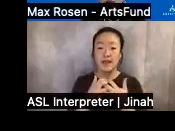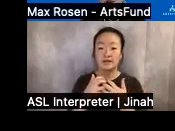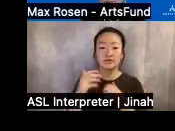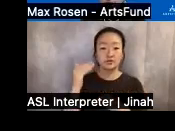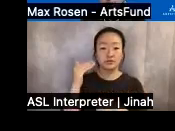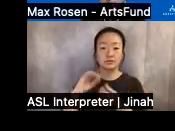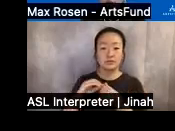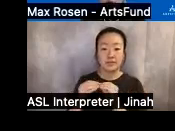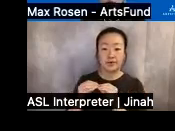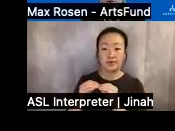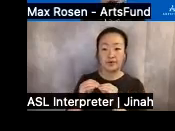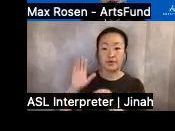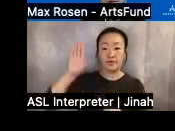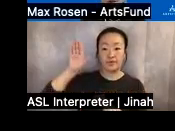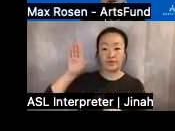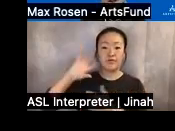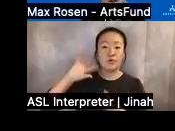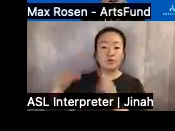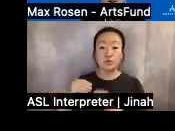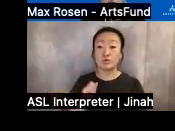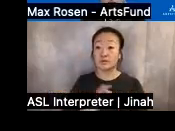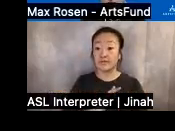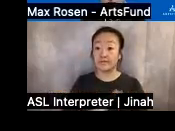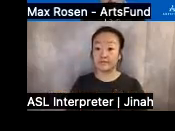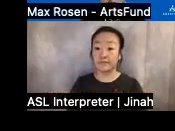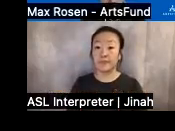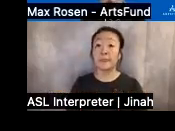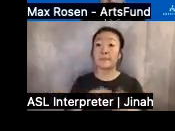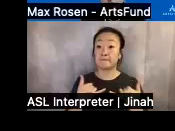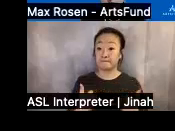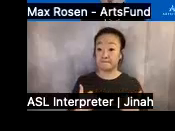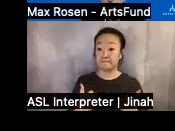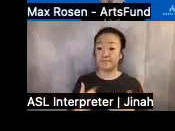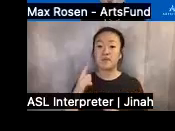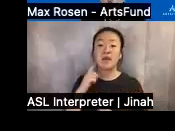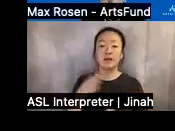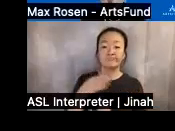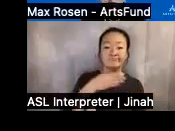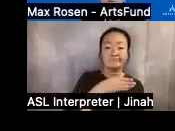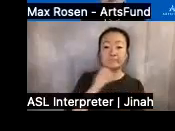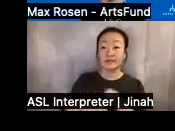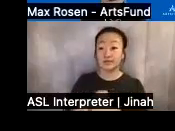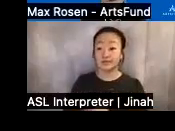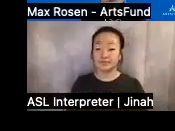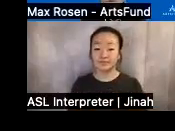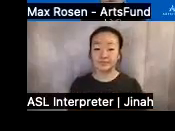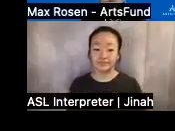provide above for total staff currently and in the previous year.